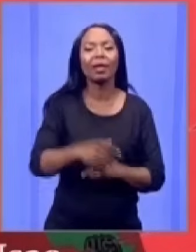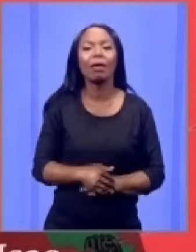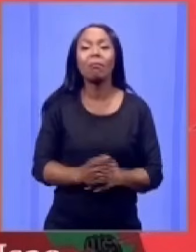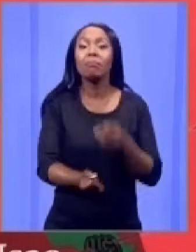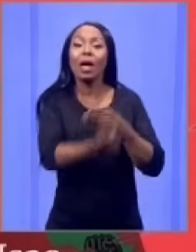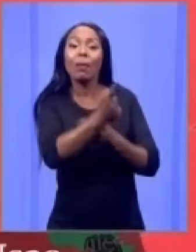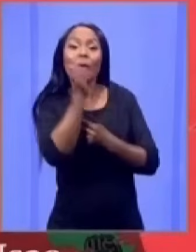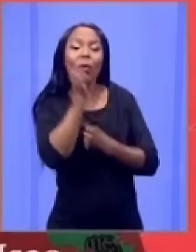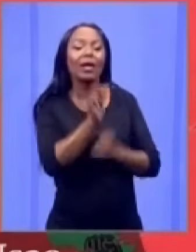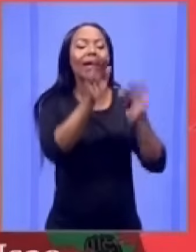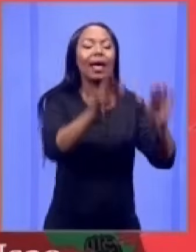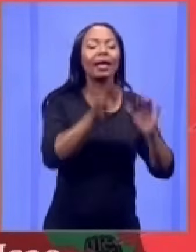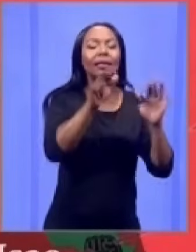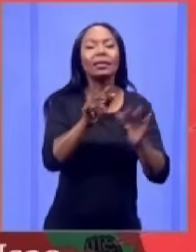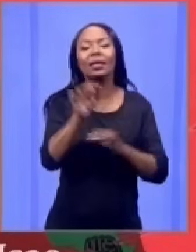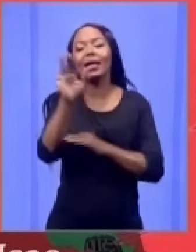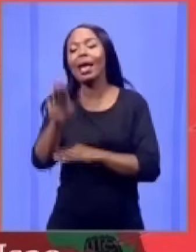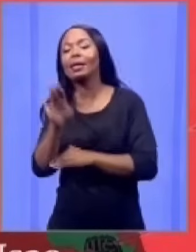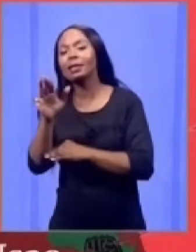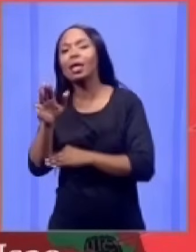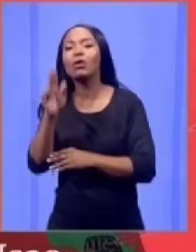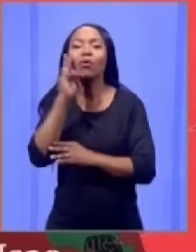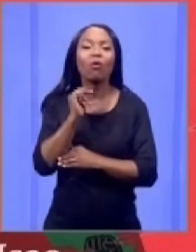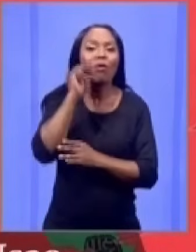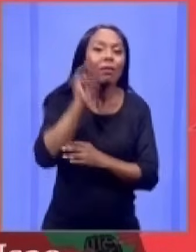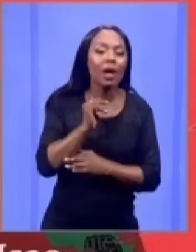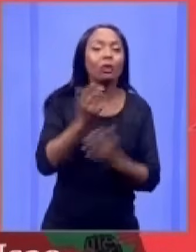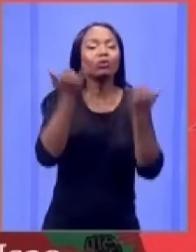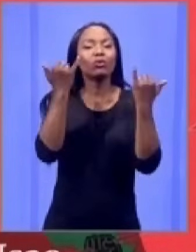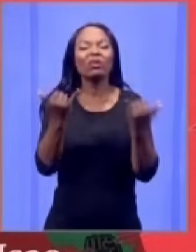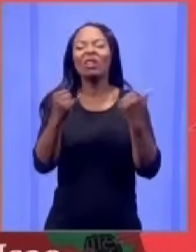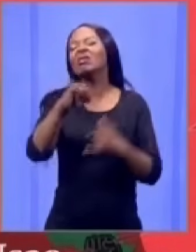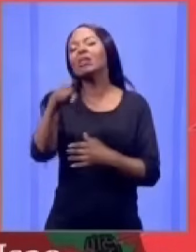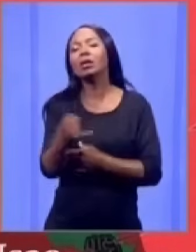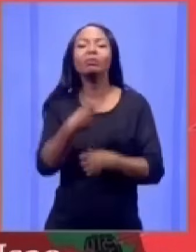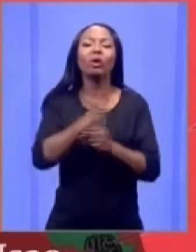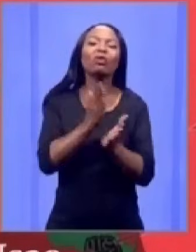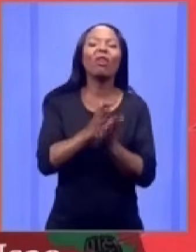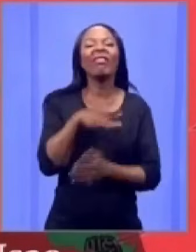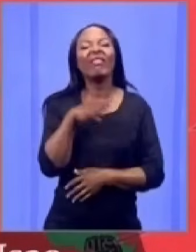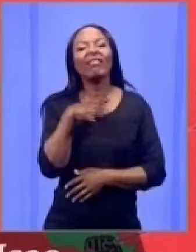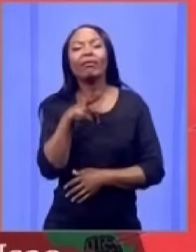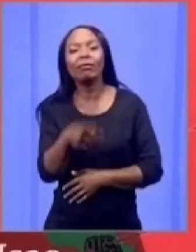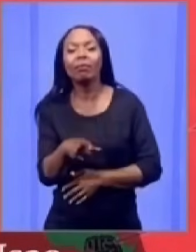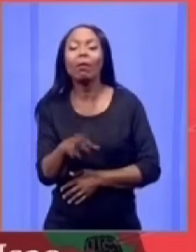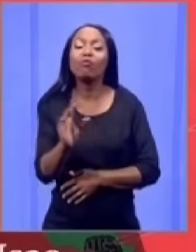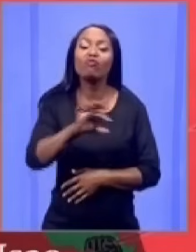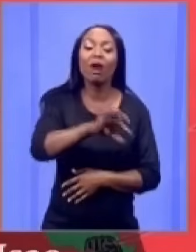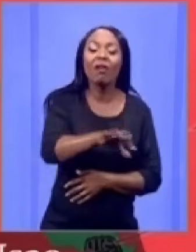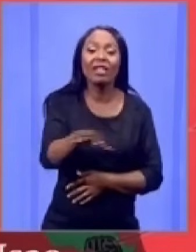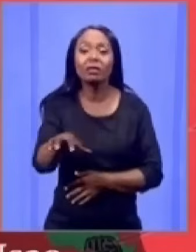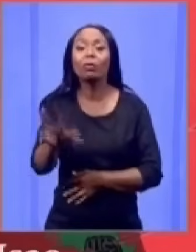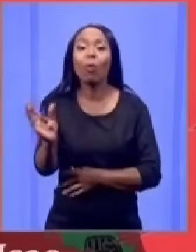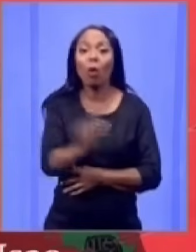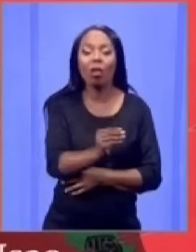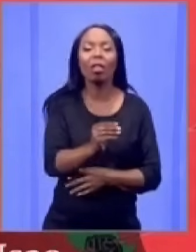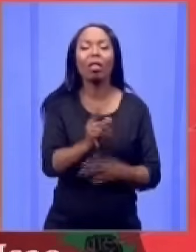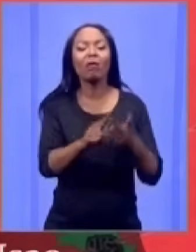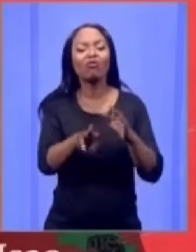on the 18th and 19th of November. So today, we're just making sure that all the provinces, all the